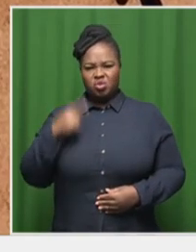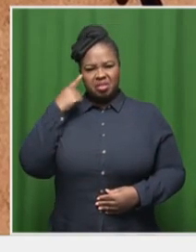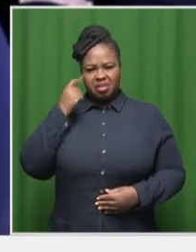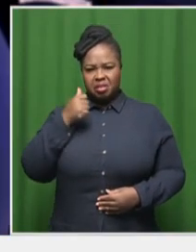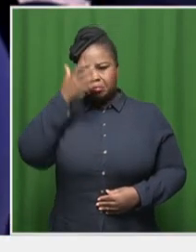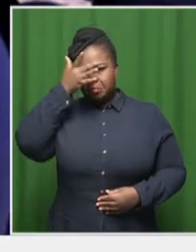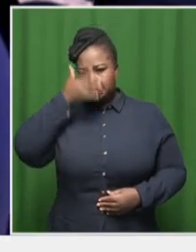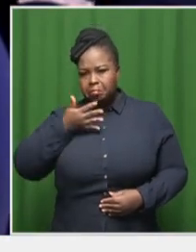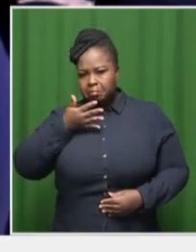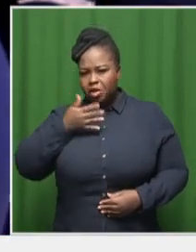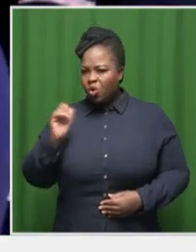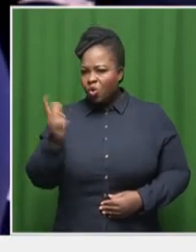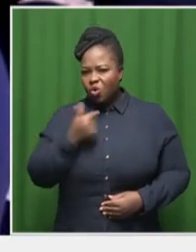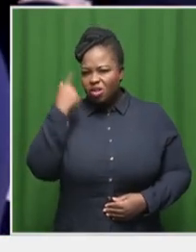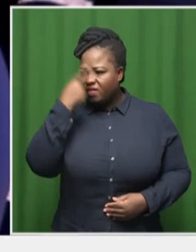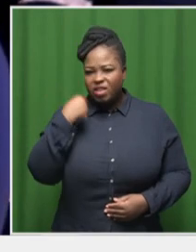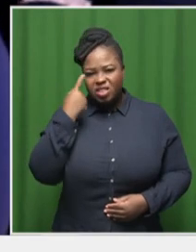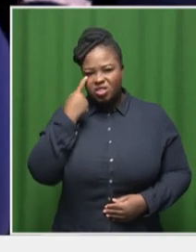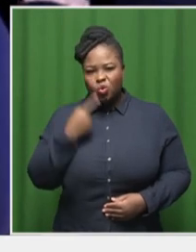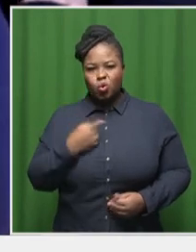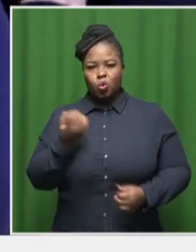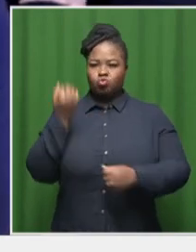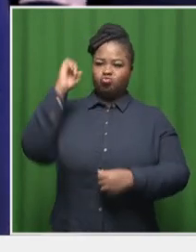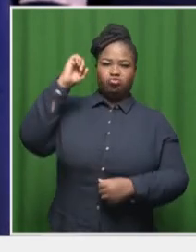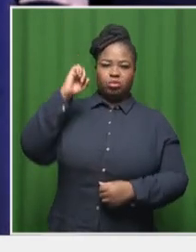face or despondency.